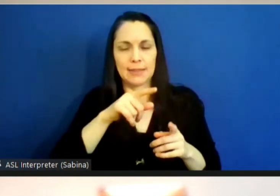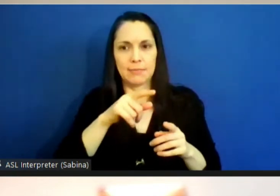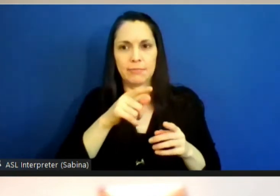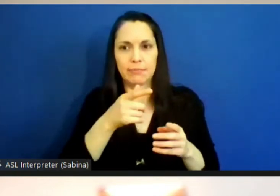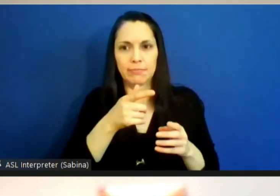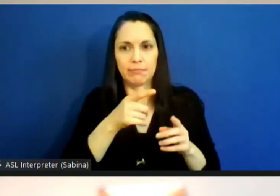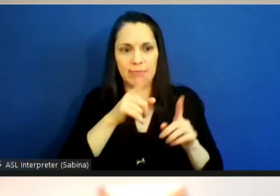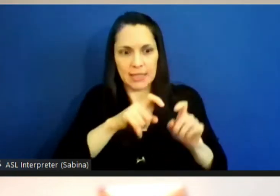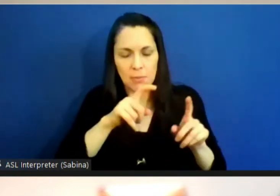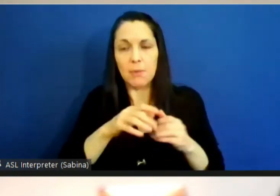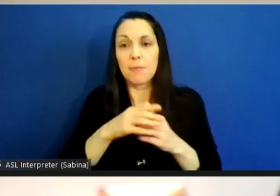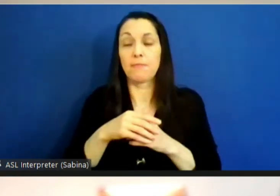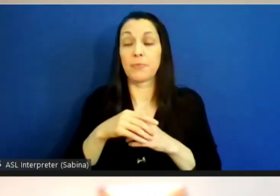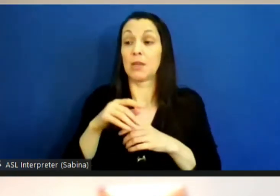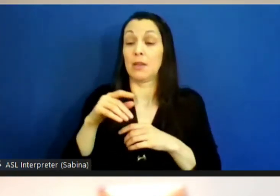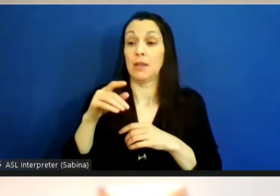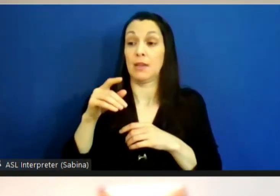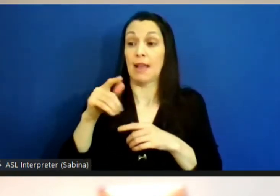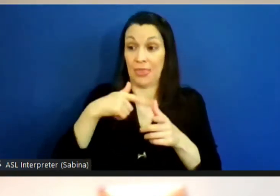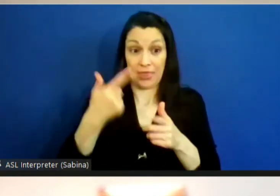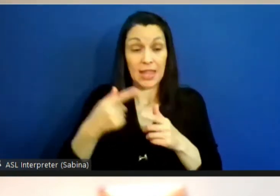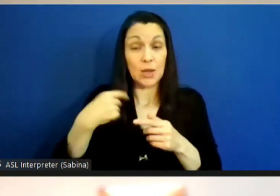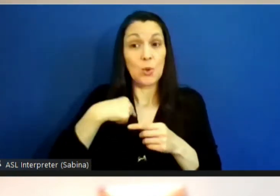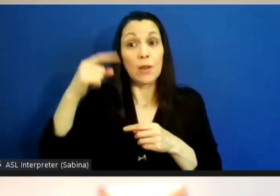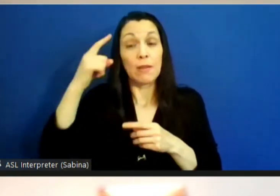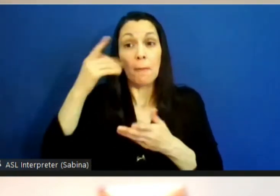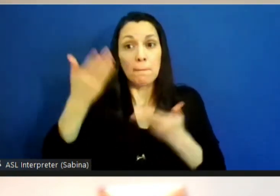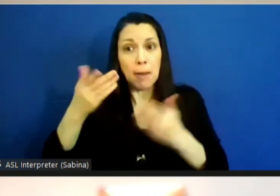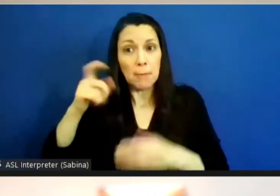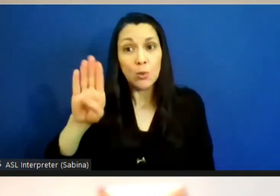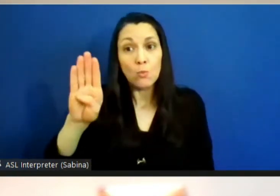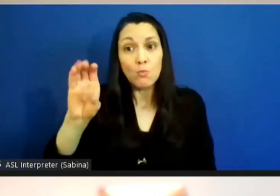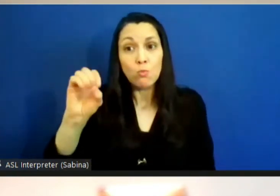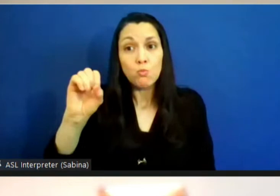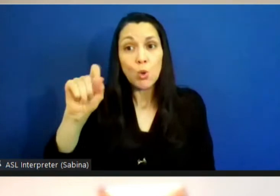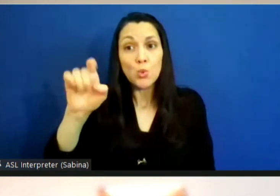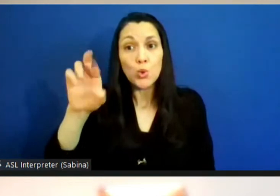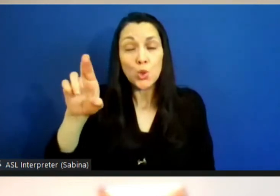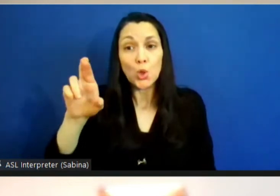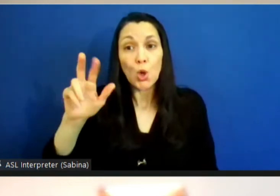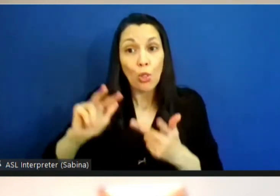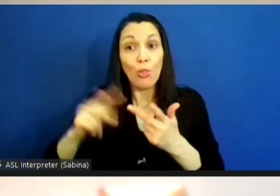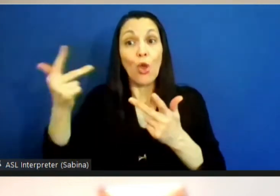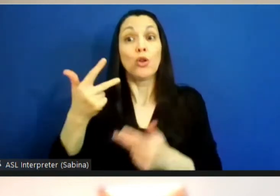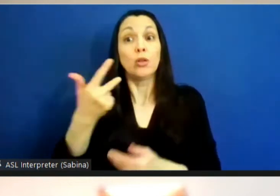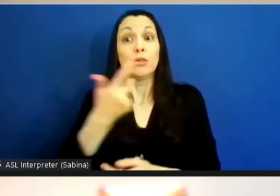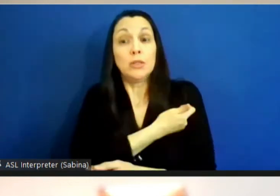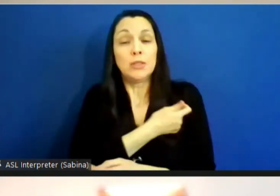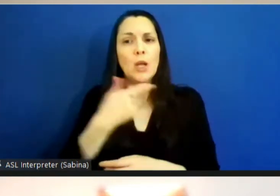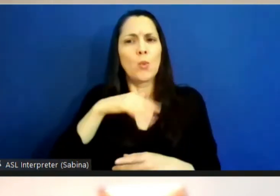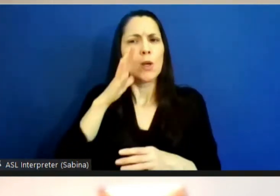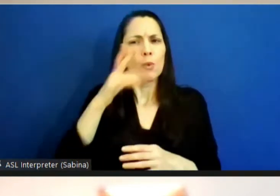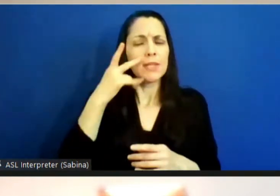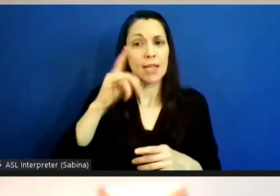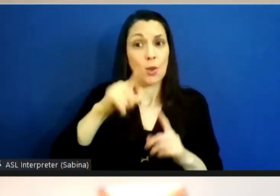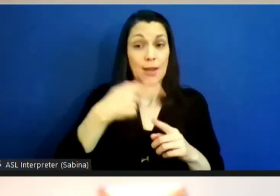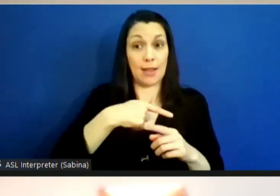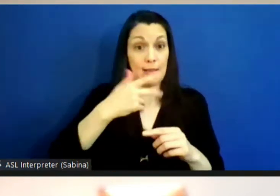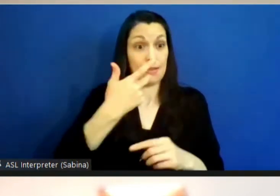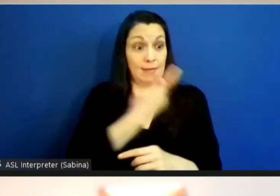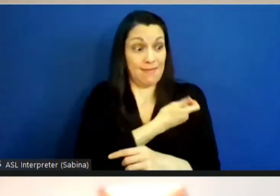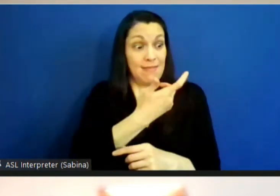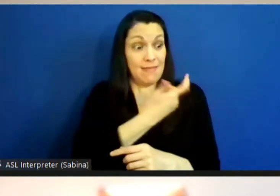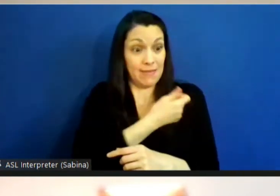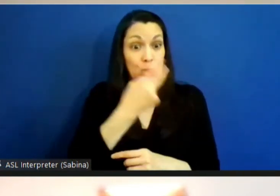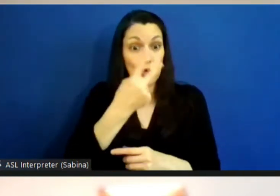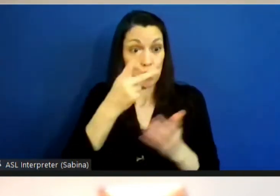Well, we'll need boosters when the immunogenicity, when the immunity wanes, and we'll see that in population studies,